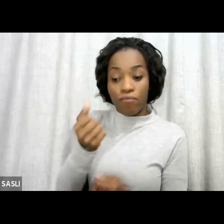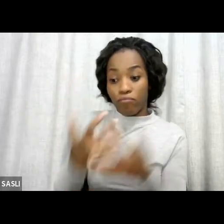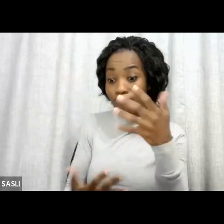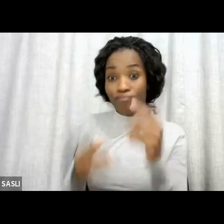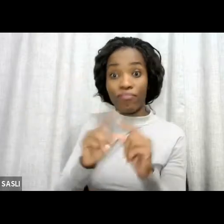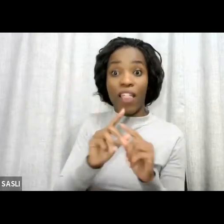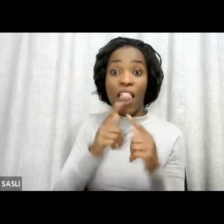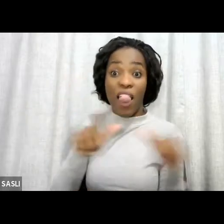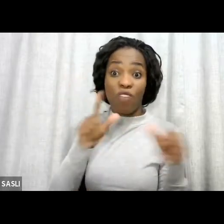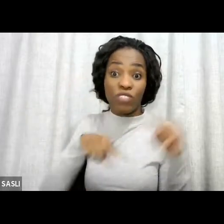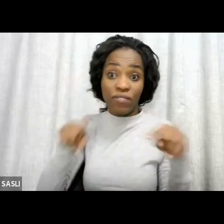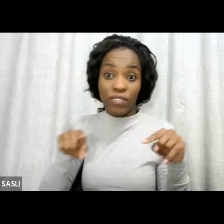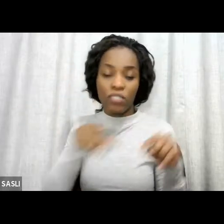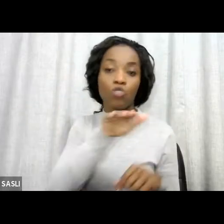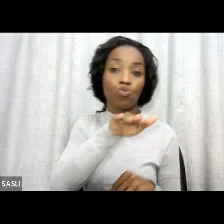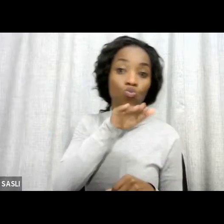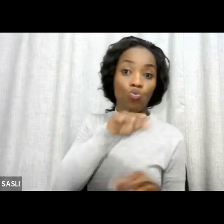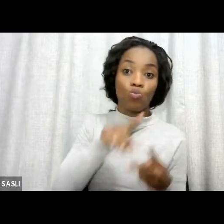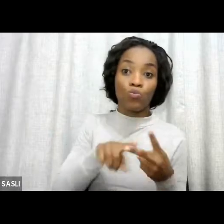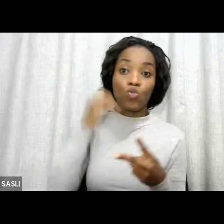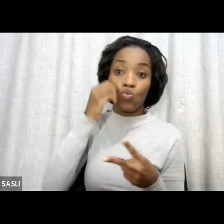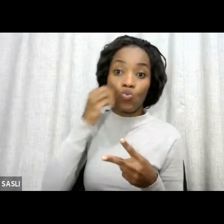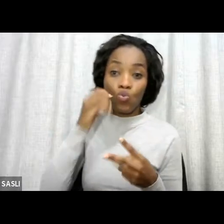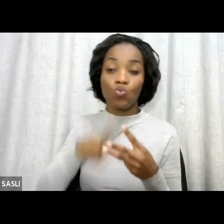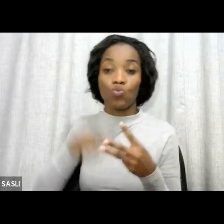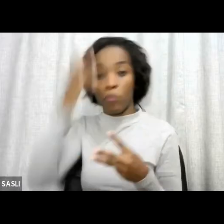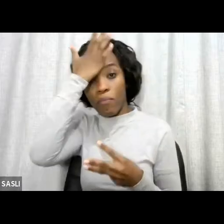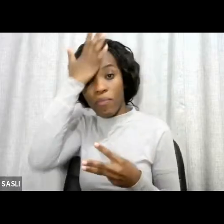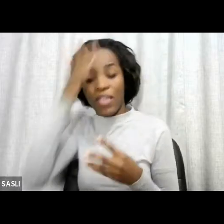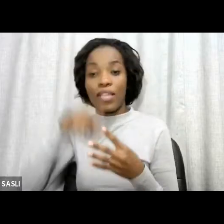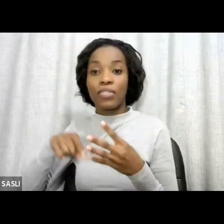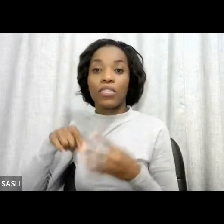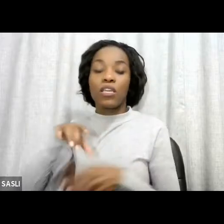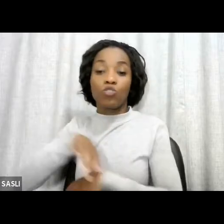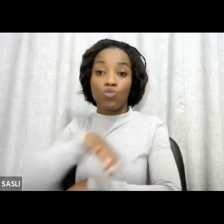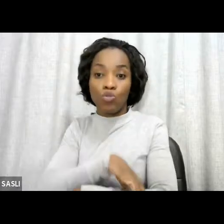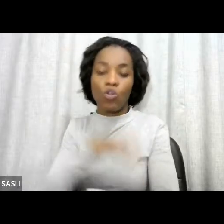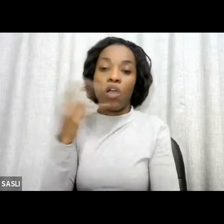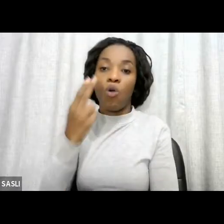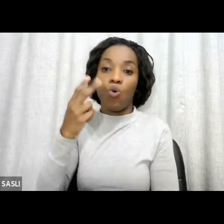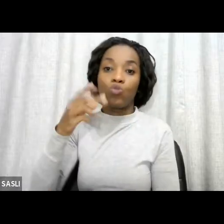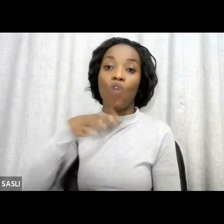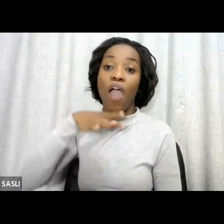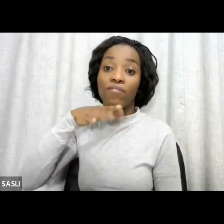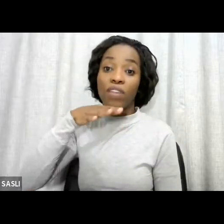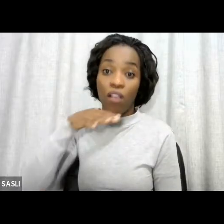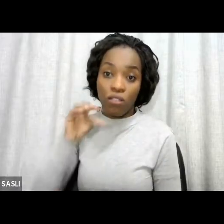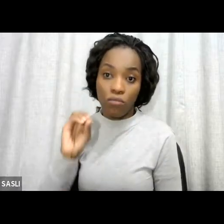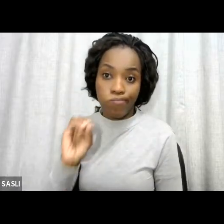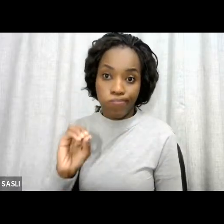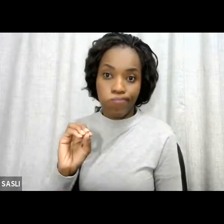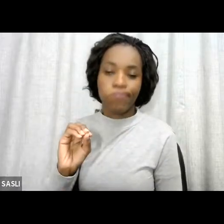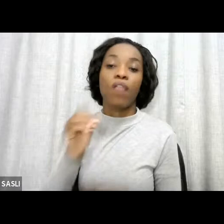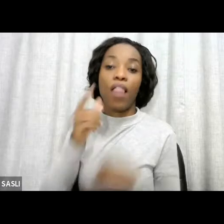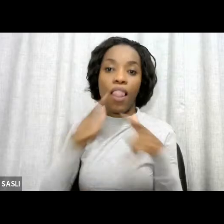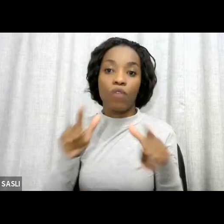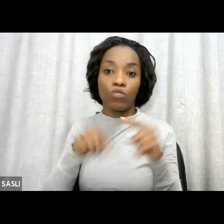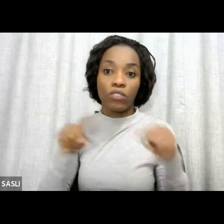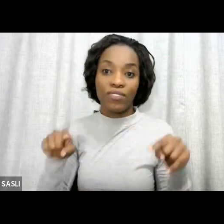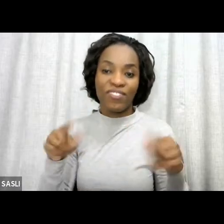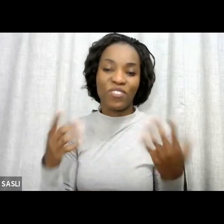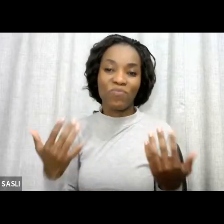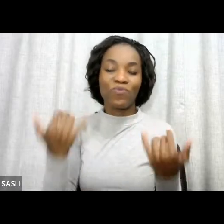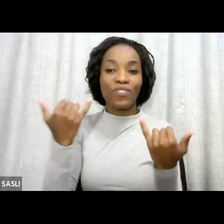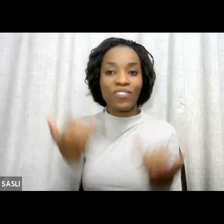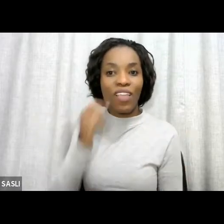as isiZulu, Sesotho, Sepedi, Chitonga, and Afrikaans. Ladies and gentlemen, as we fast